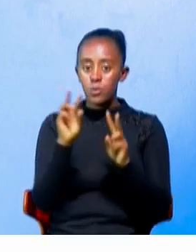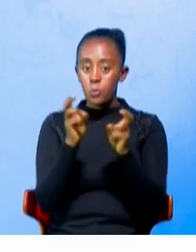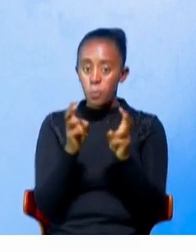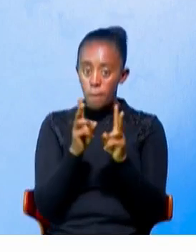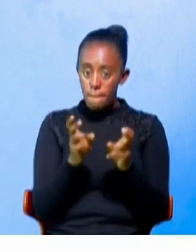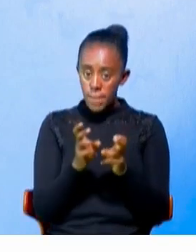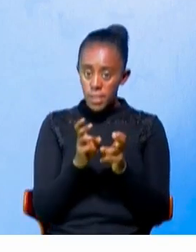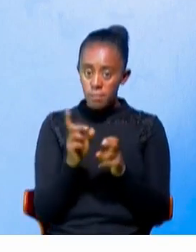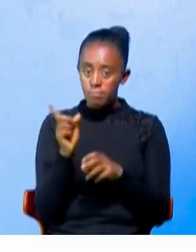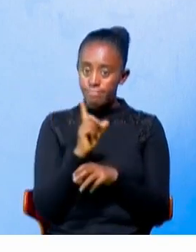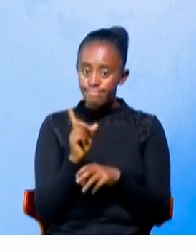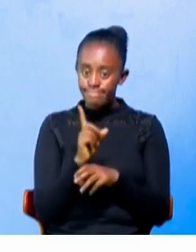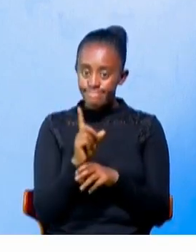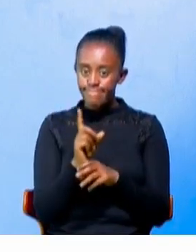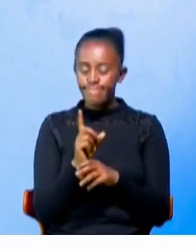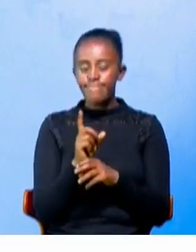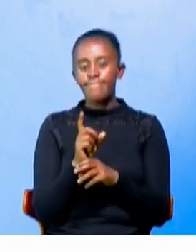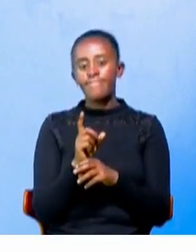is